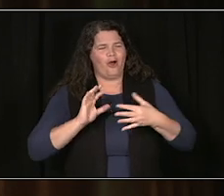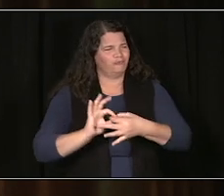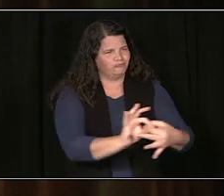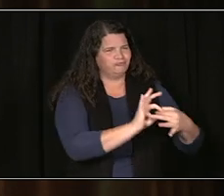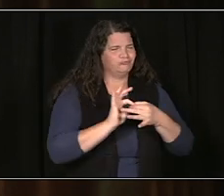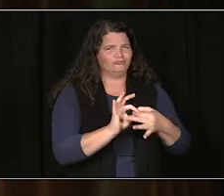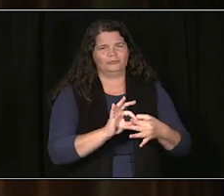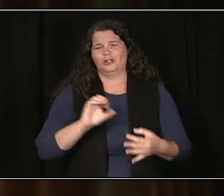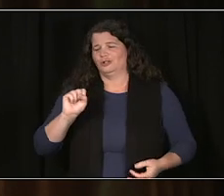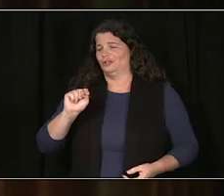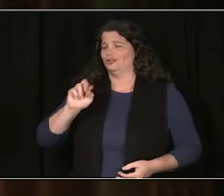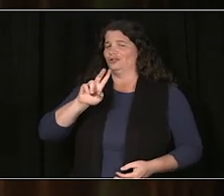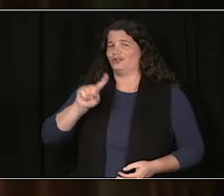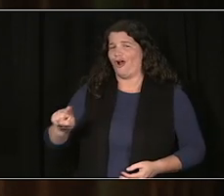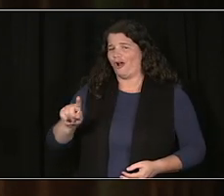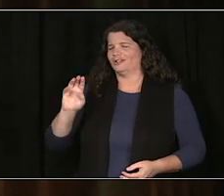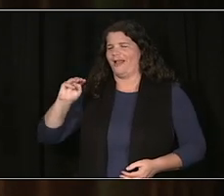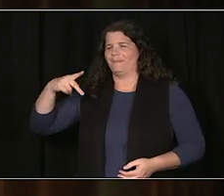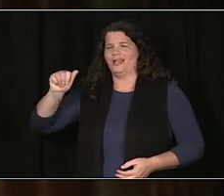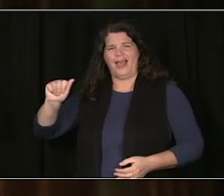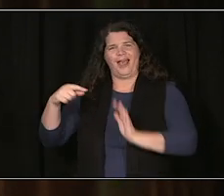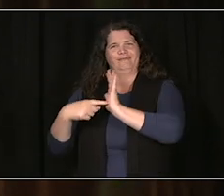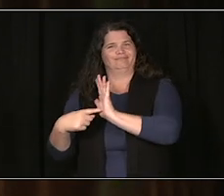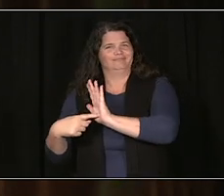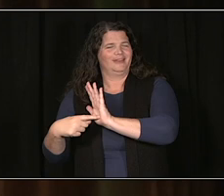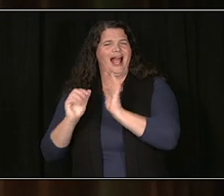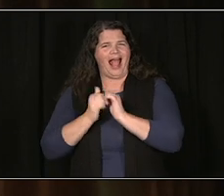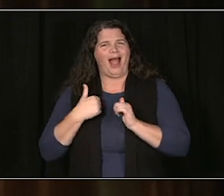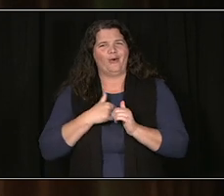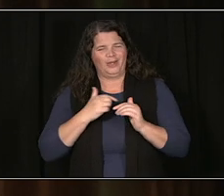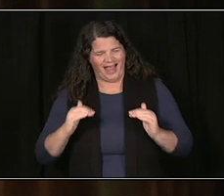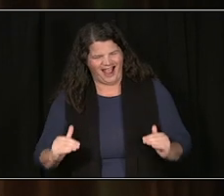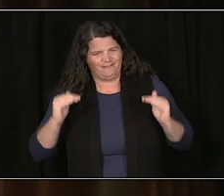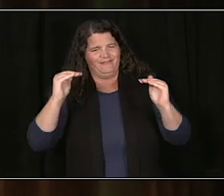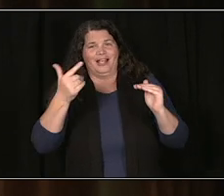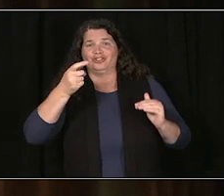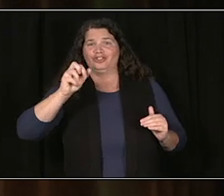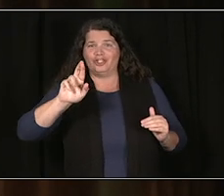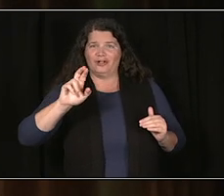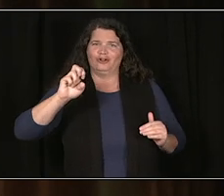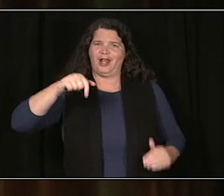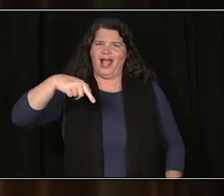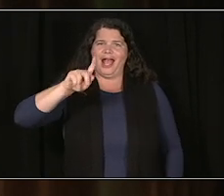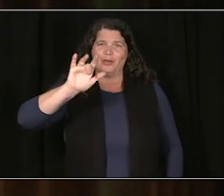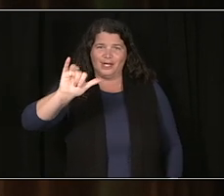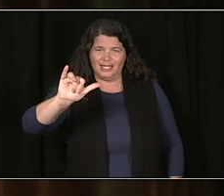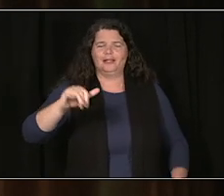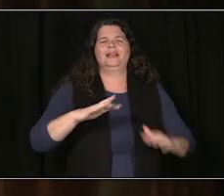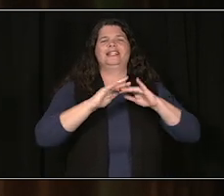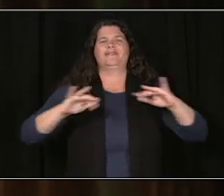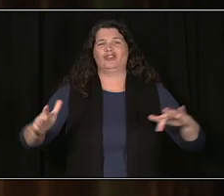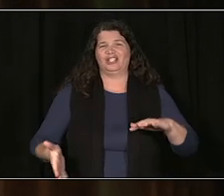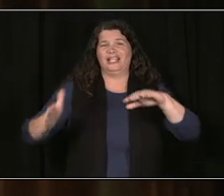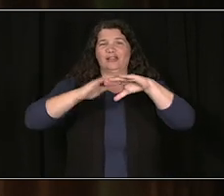Starz and MPA to advance gender equity, increase diversity, not only in the fields of entertainment,